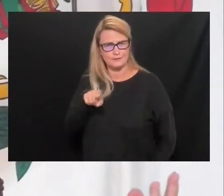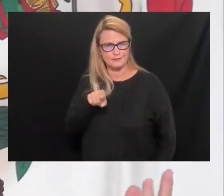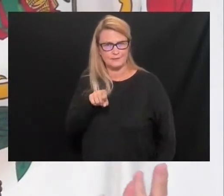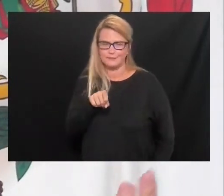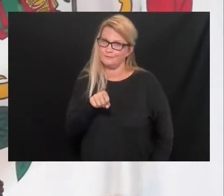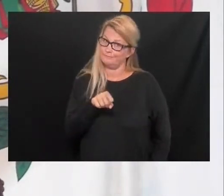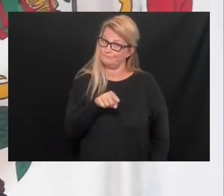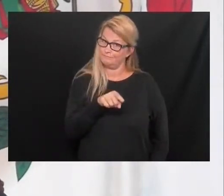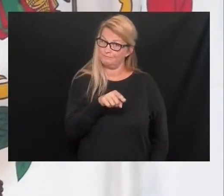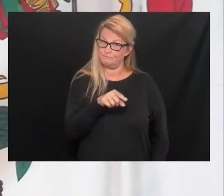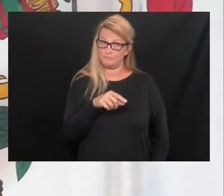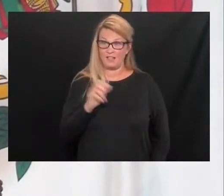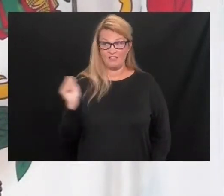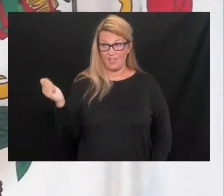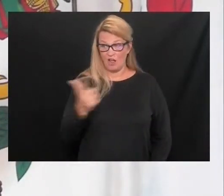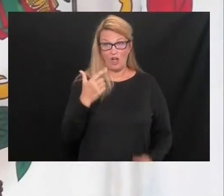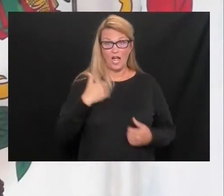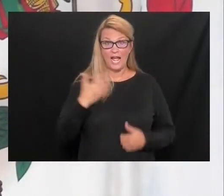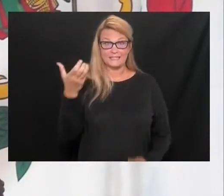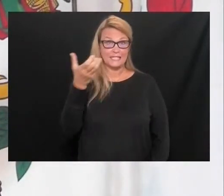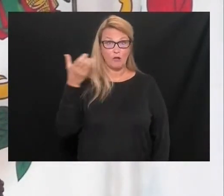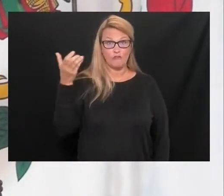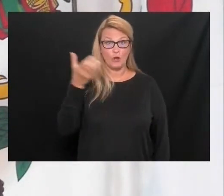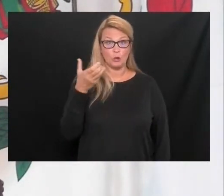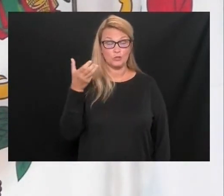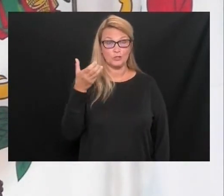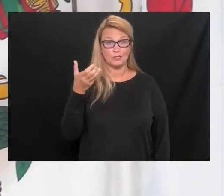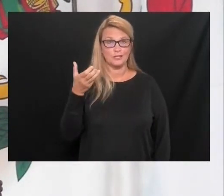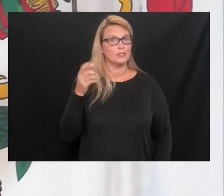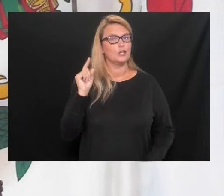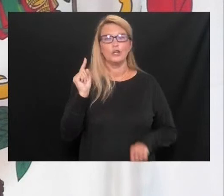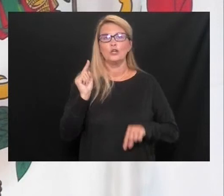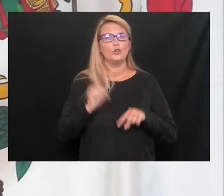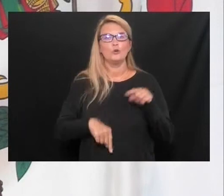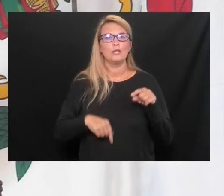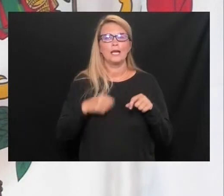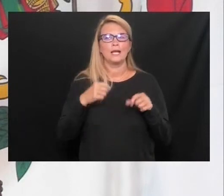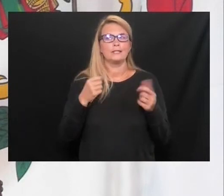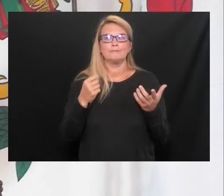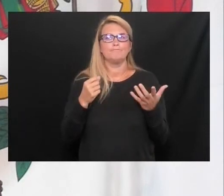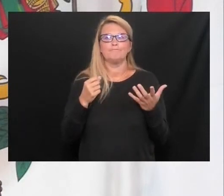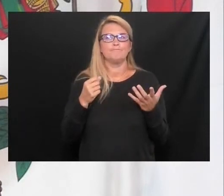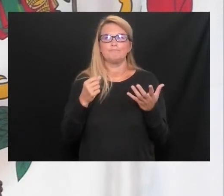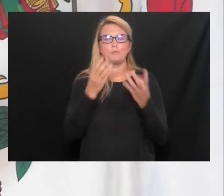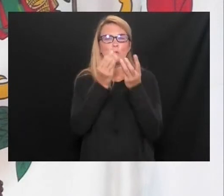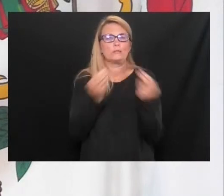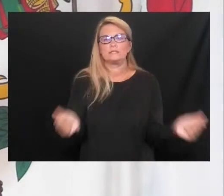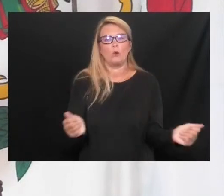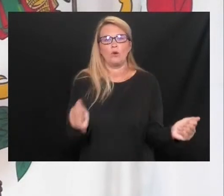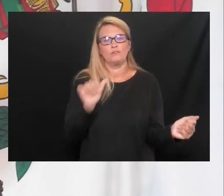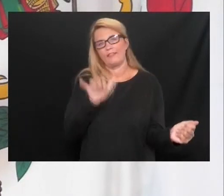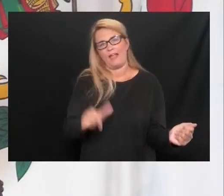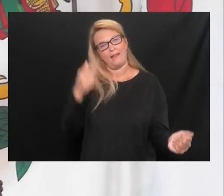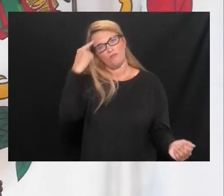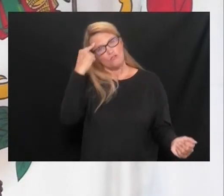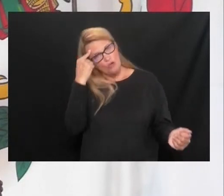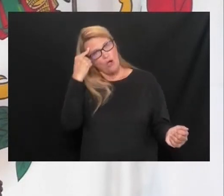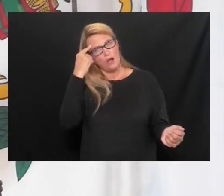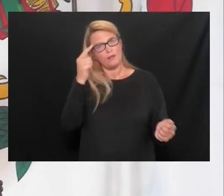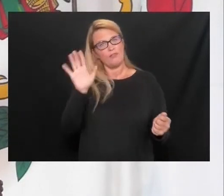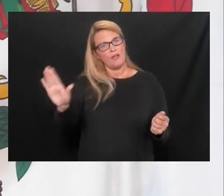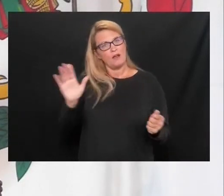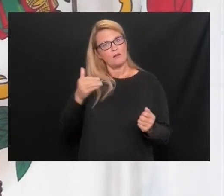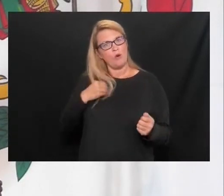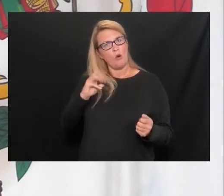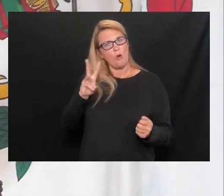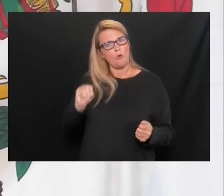Every one of them had a cell phone. I mean, you can't make sense out of it. But yet, there are many,